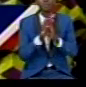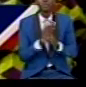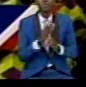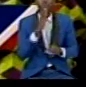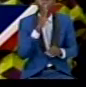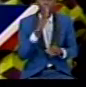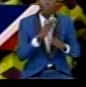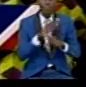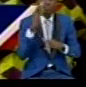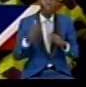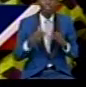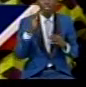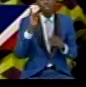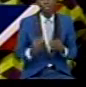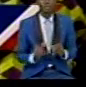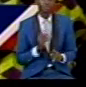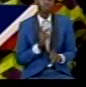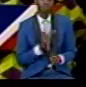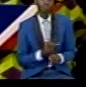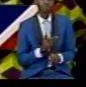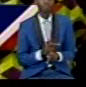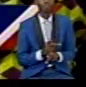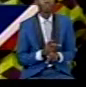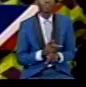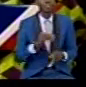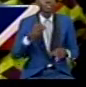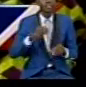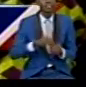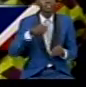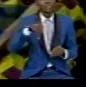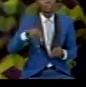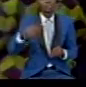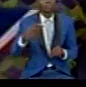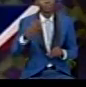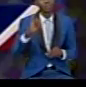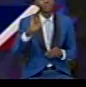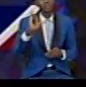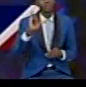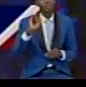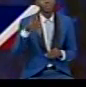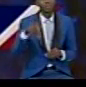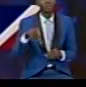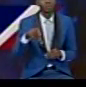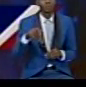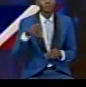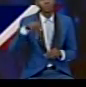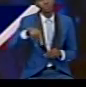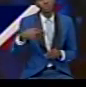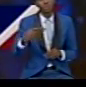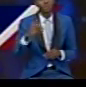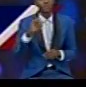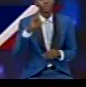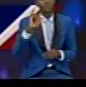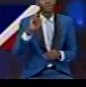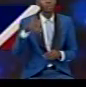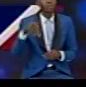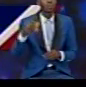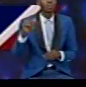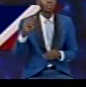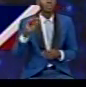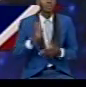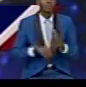finally preserved. In Philippians chapter 1, verse 10, that she may